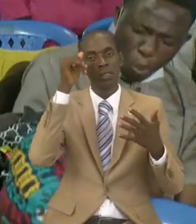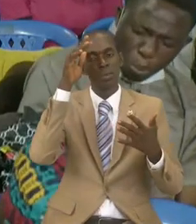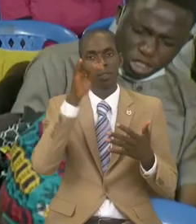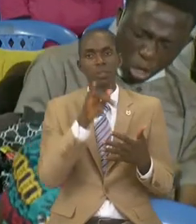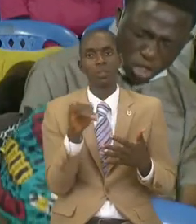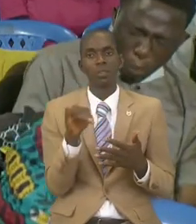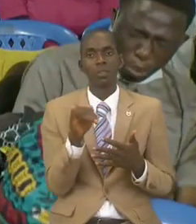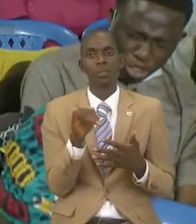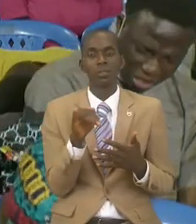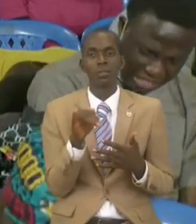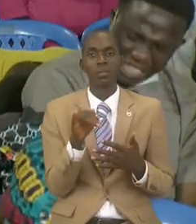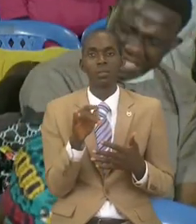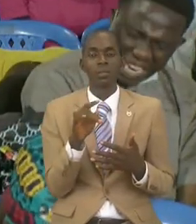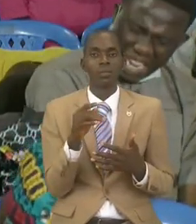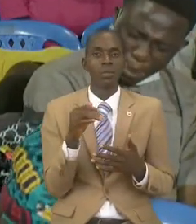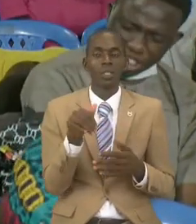are finished?